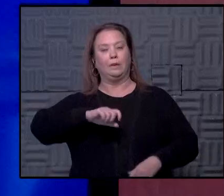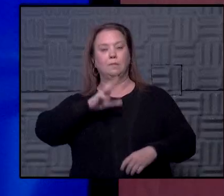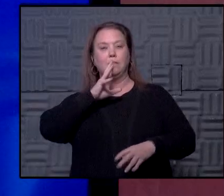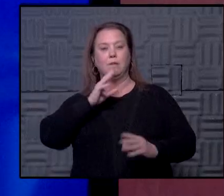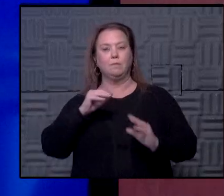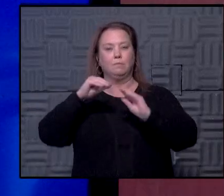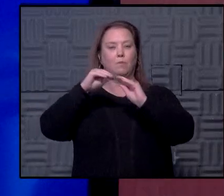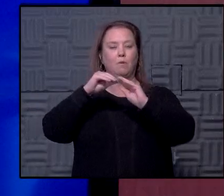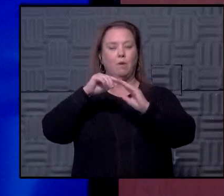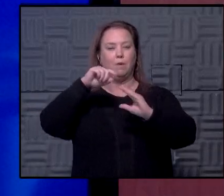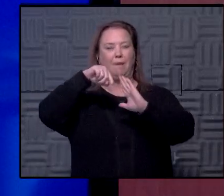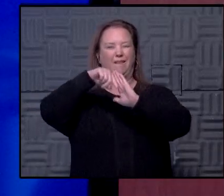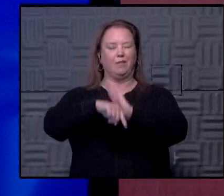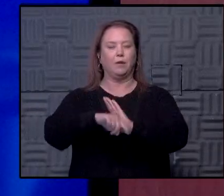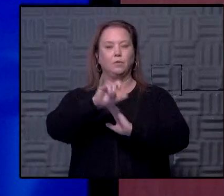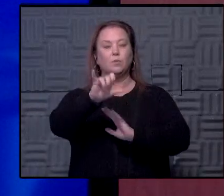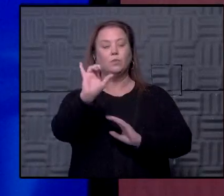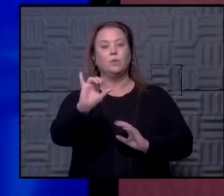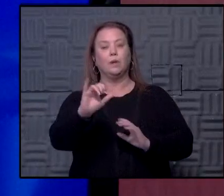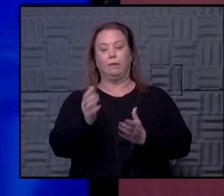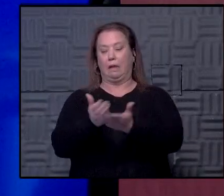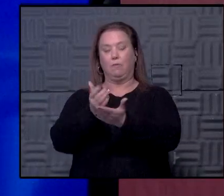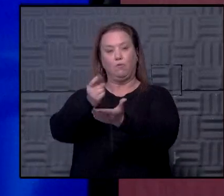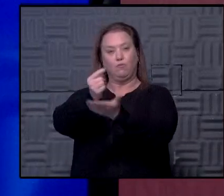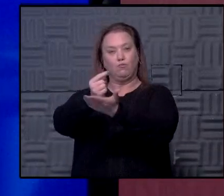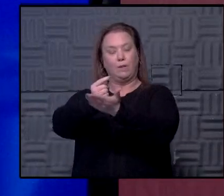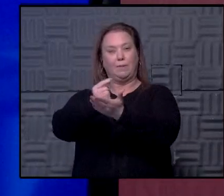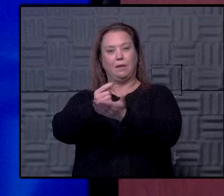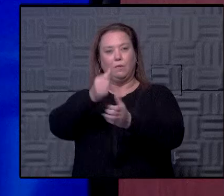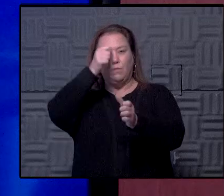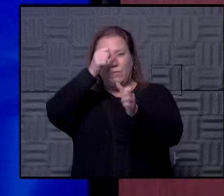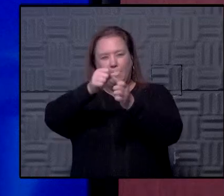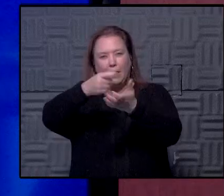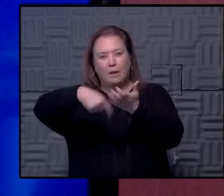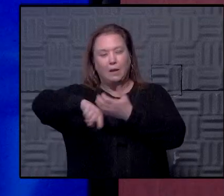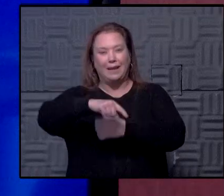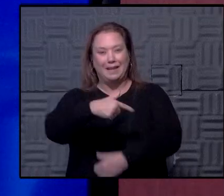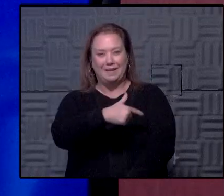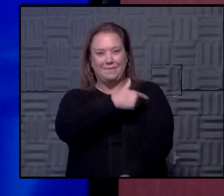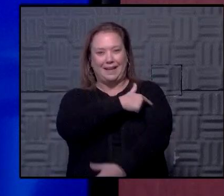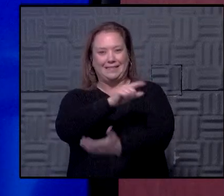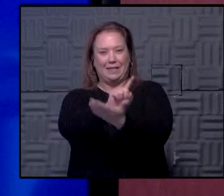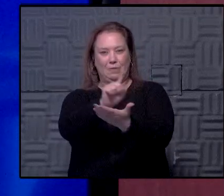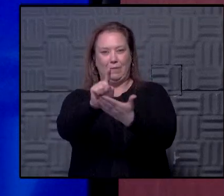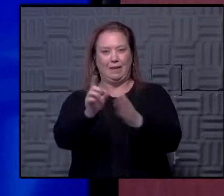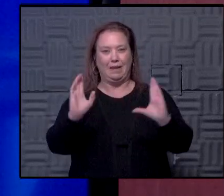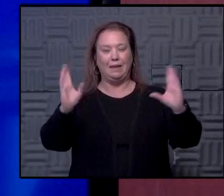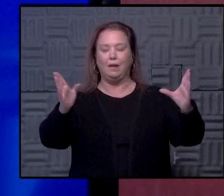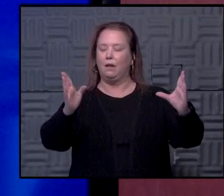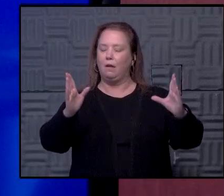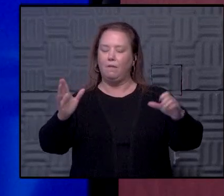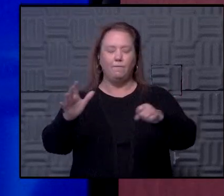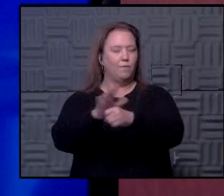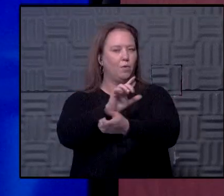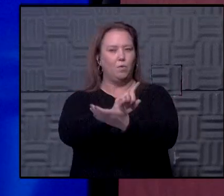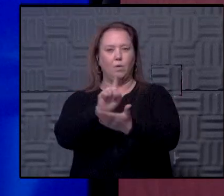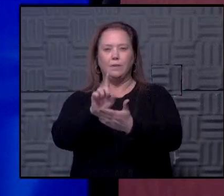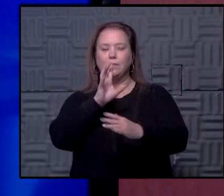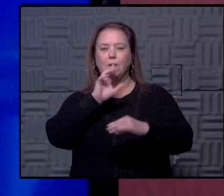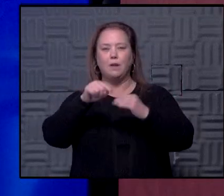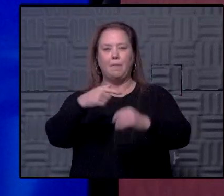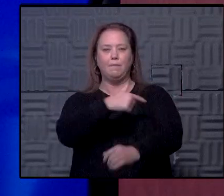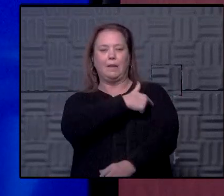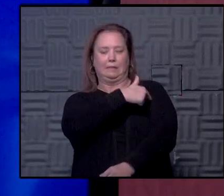more about that. And just as another point about new therapies, remember that next week is vaccine week. So we're going to spend the entire week talking